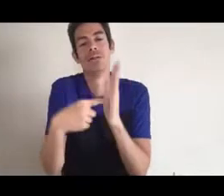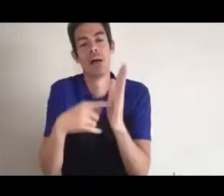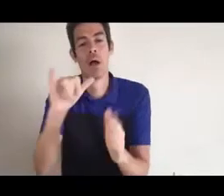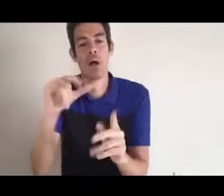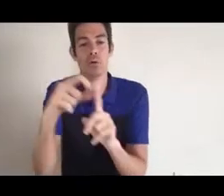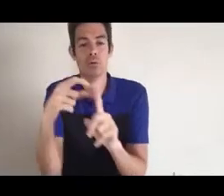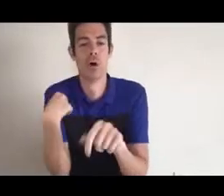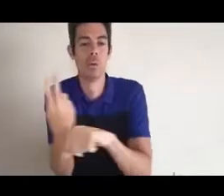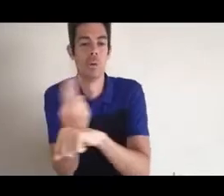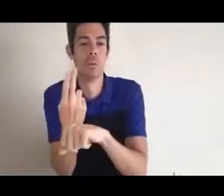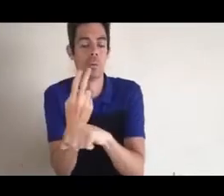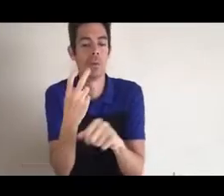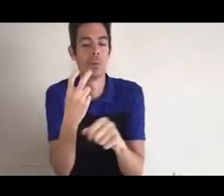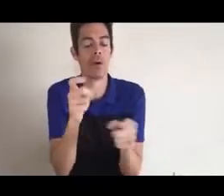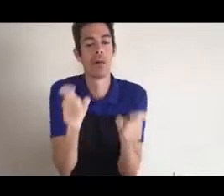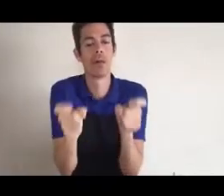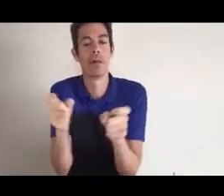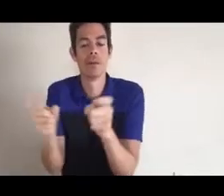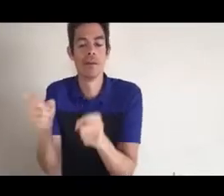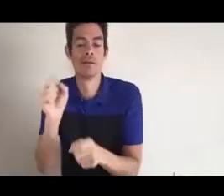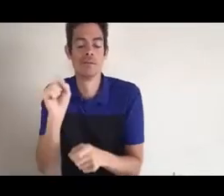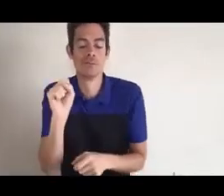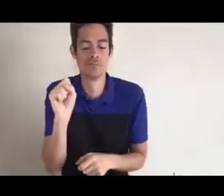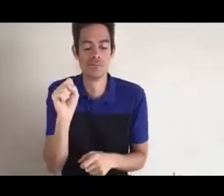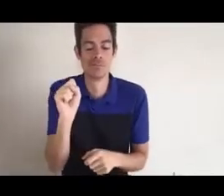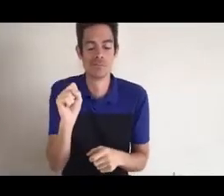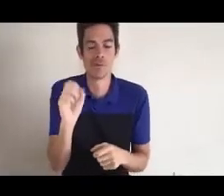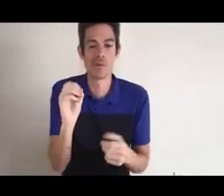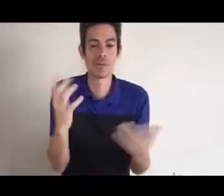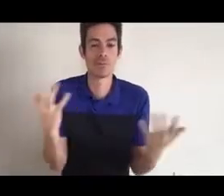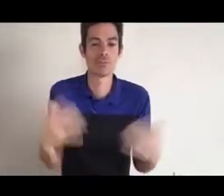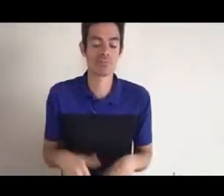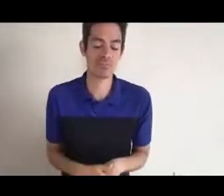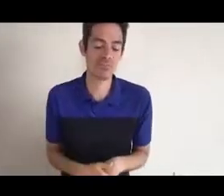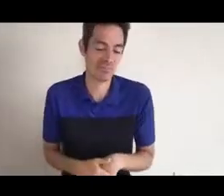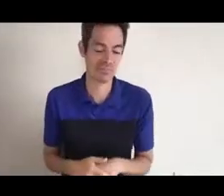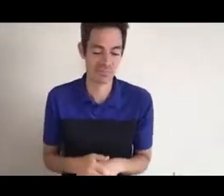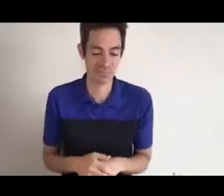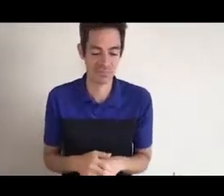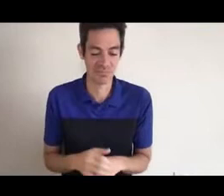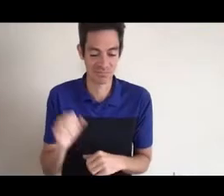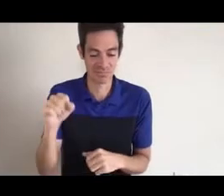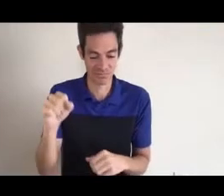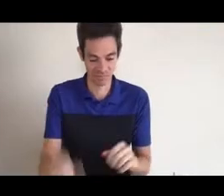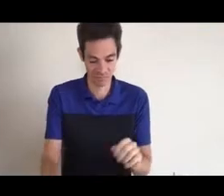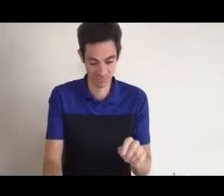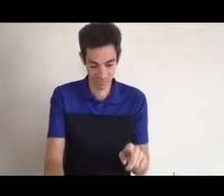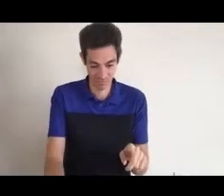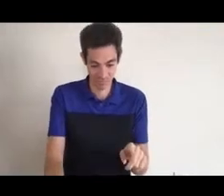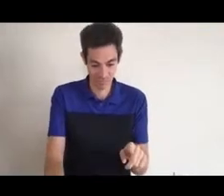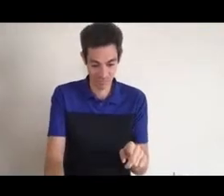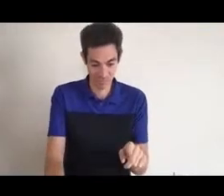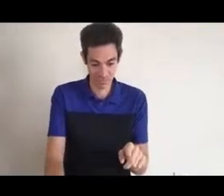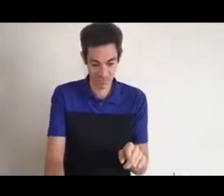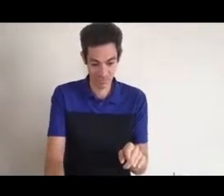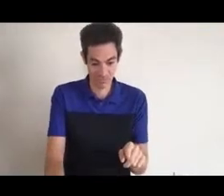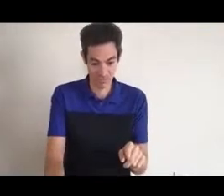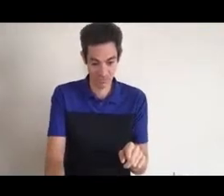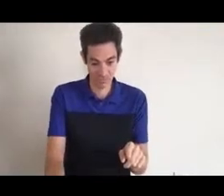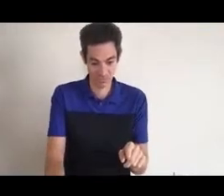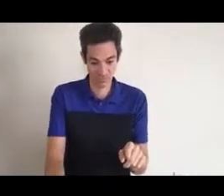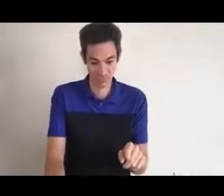students start to understand and better visualize what they need to do based on a different term that I'm using.